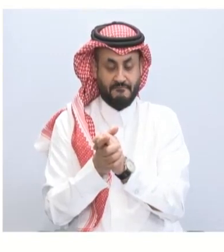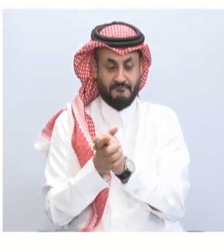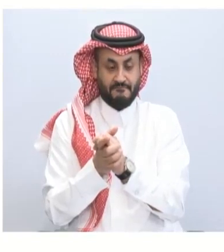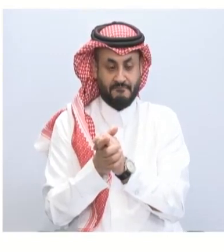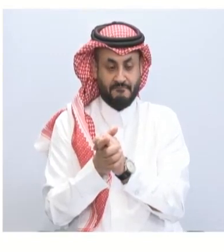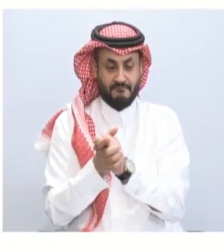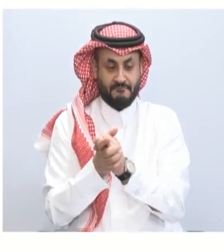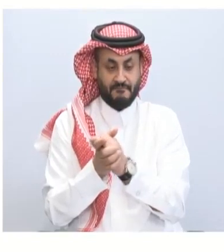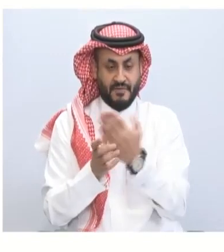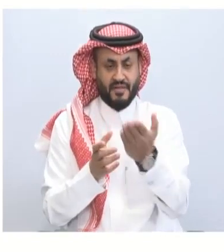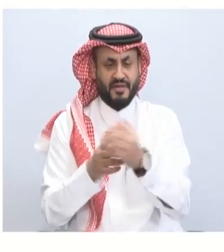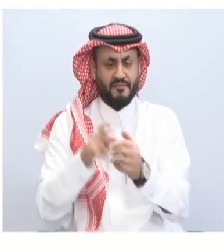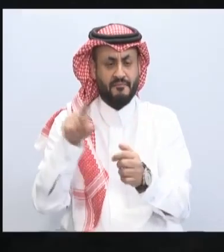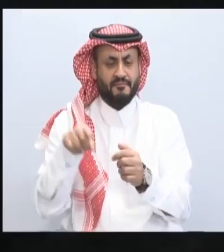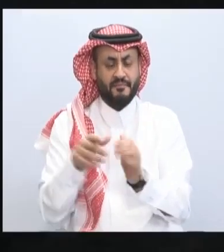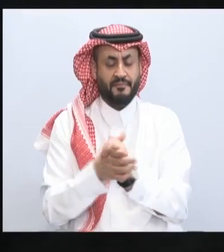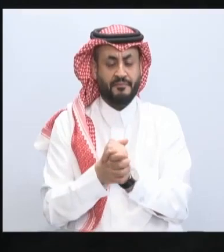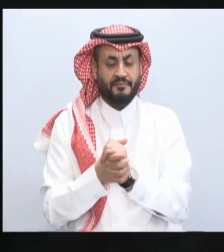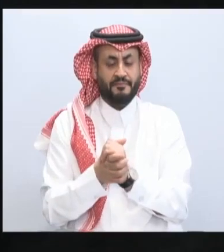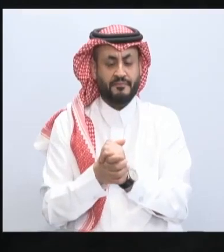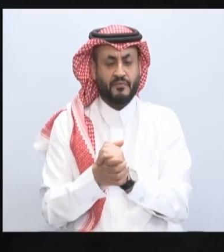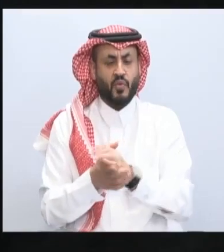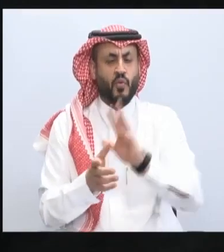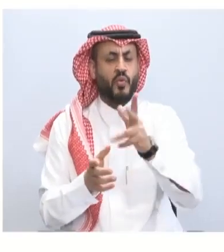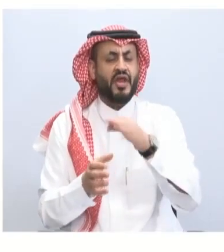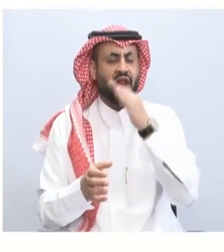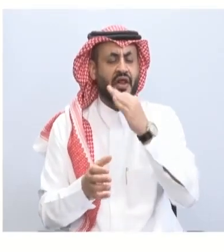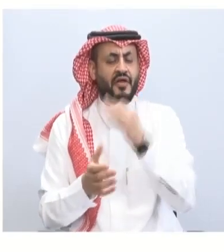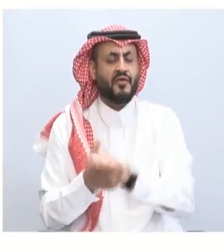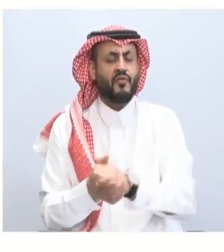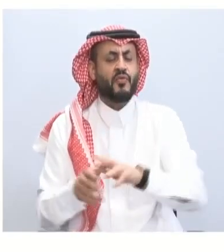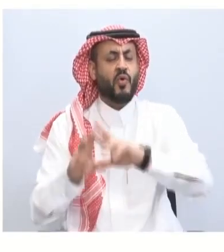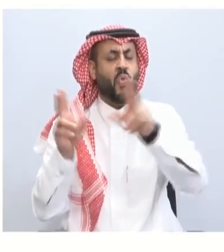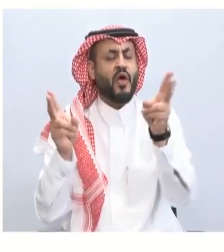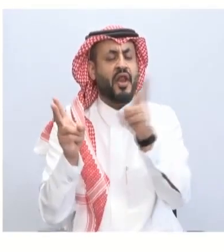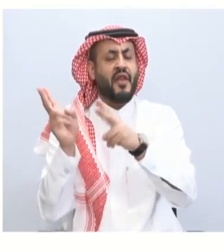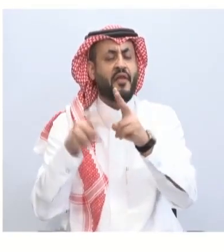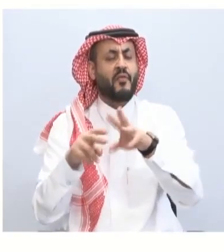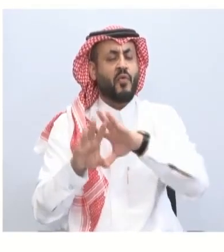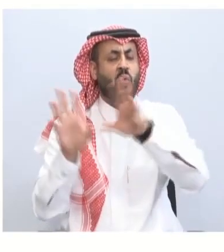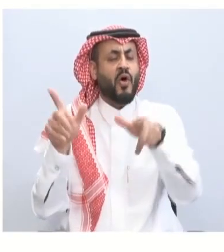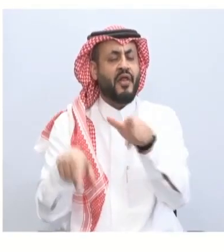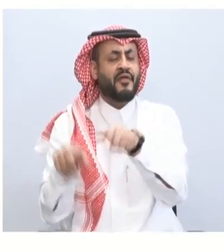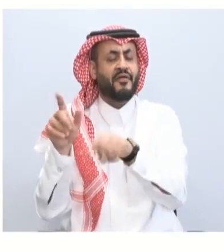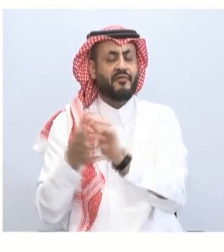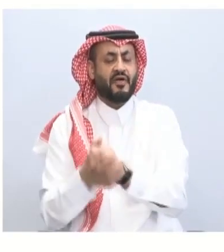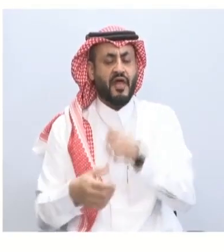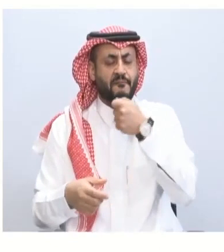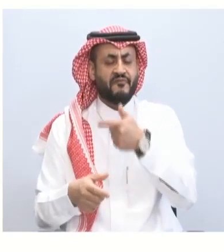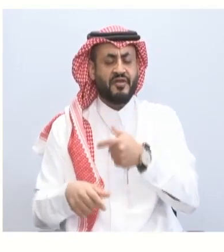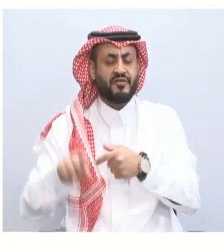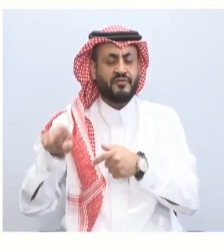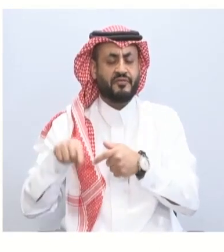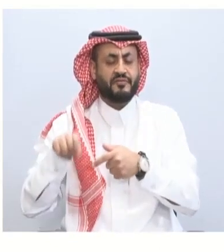Now we have a question. Which language was used as a common medium? Now this is an easy question. Let's